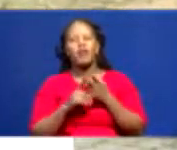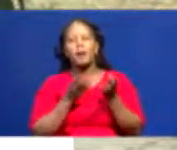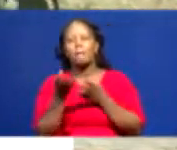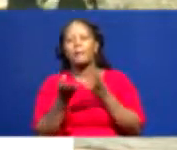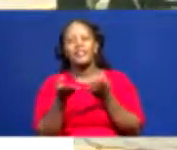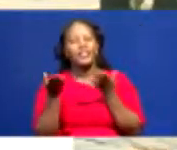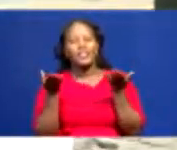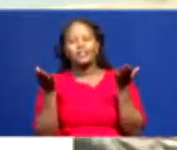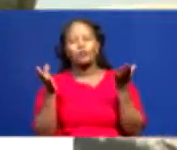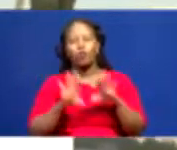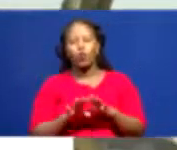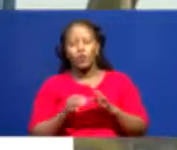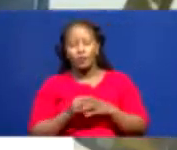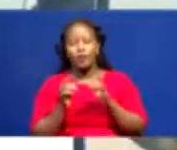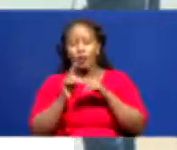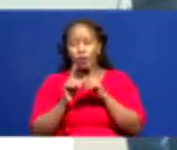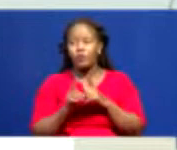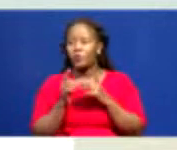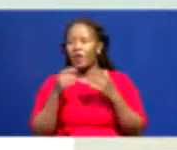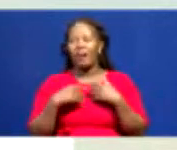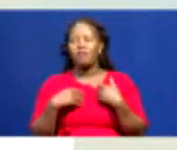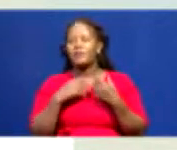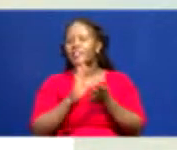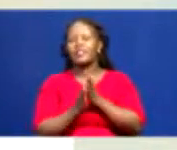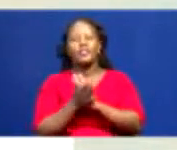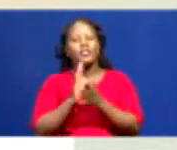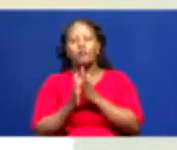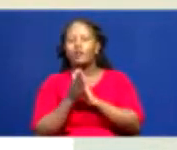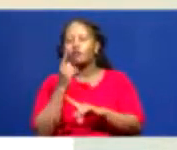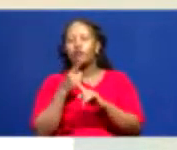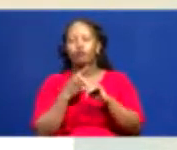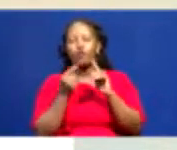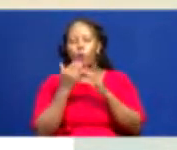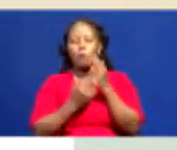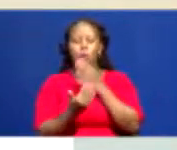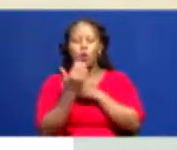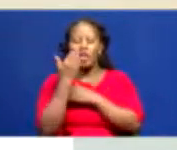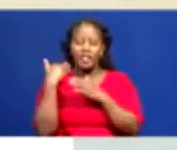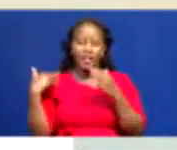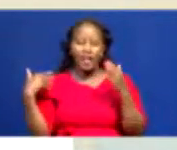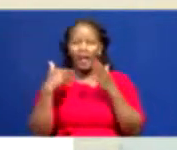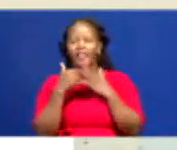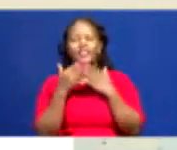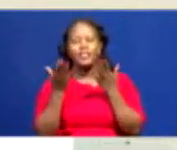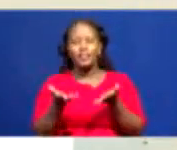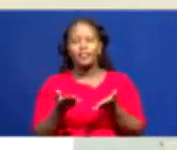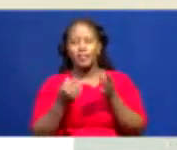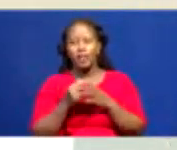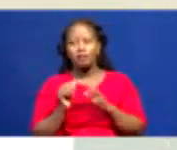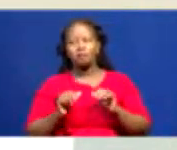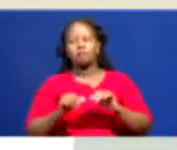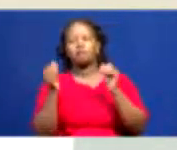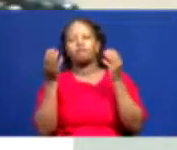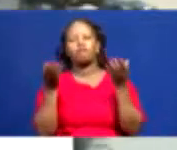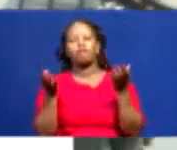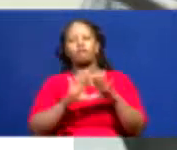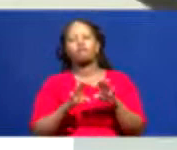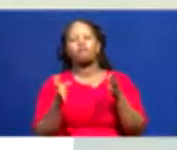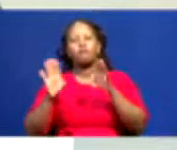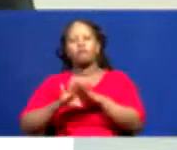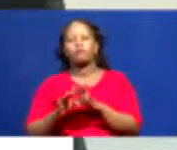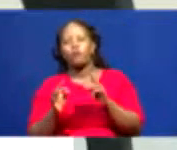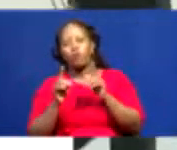closed, and it has been deserted the better part of the morning up until now. They continue to be closed, and of course it will